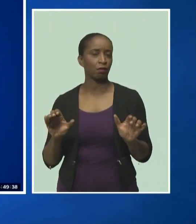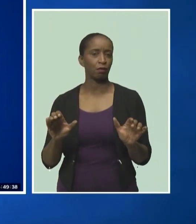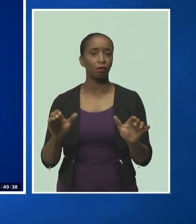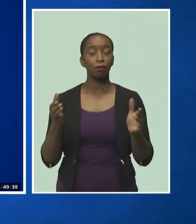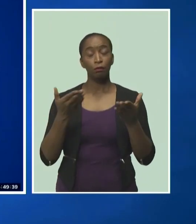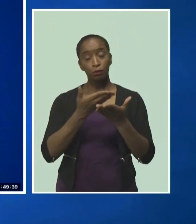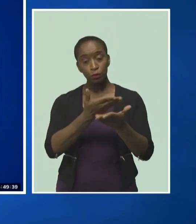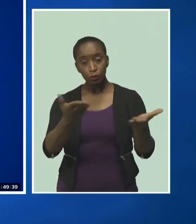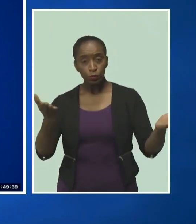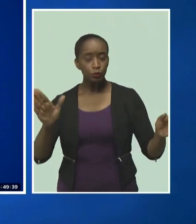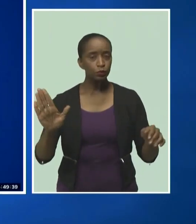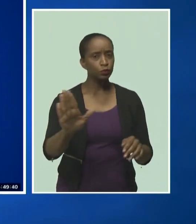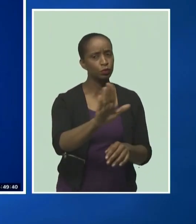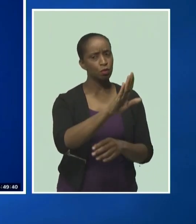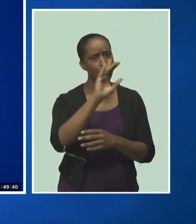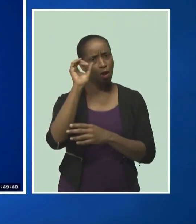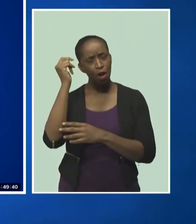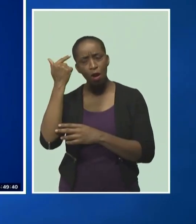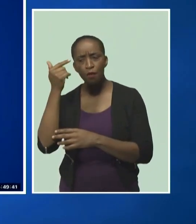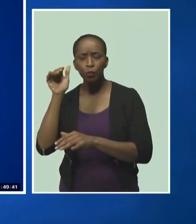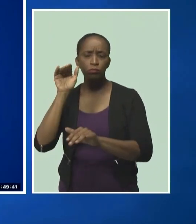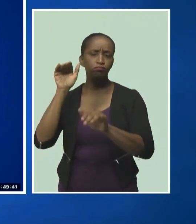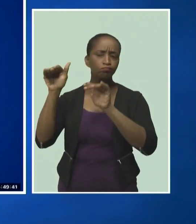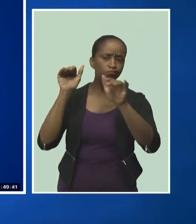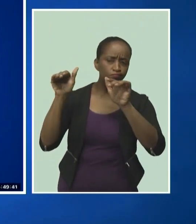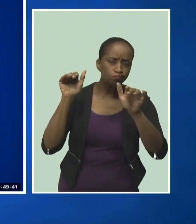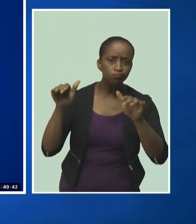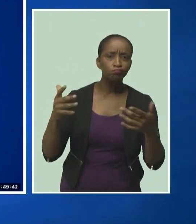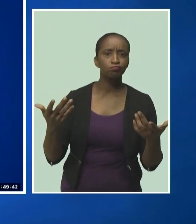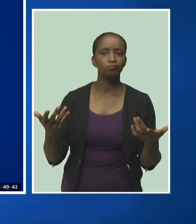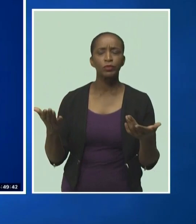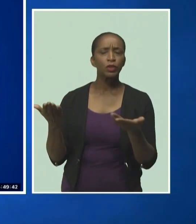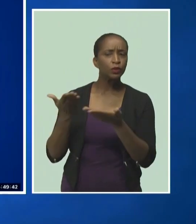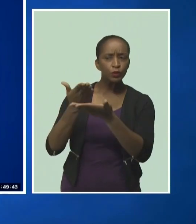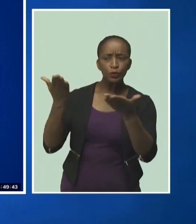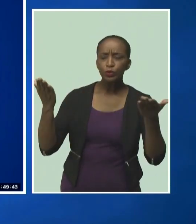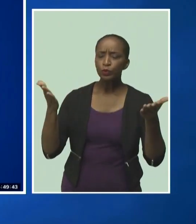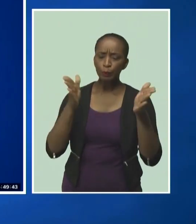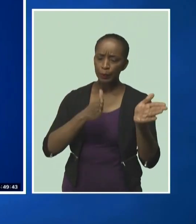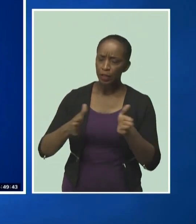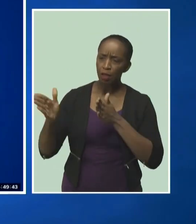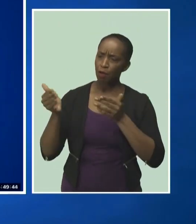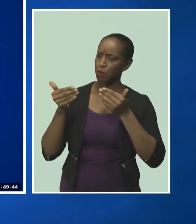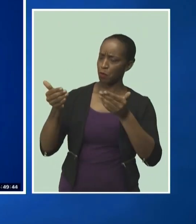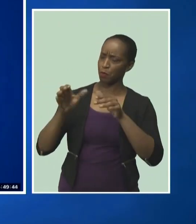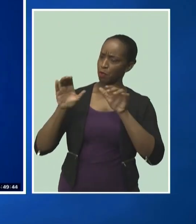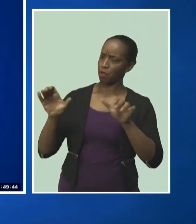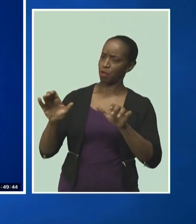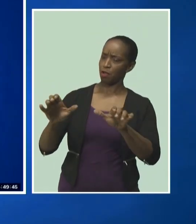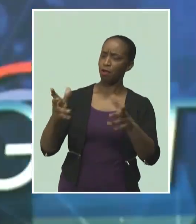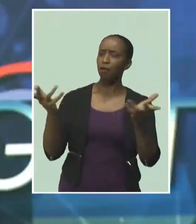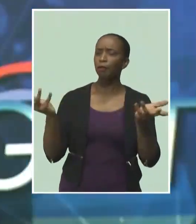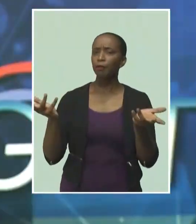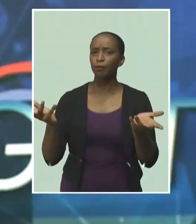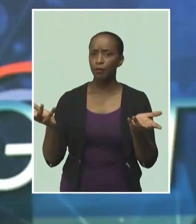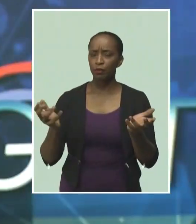from your governments and find out what action your governments are currently taking to tackle antimicrobial